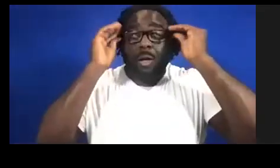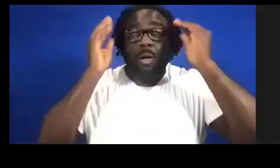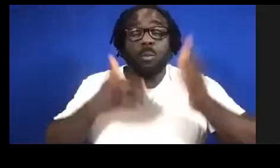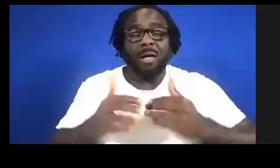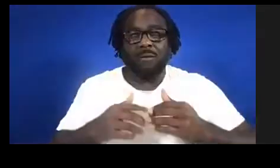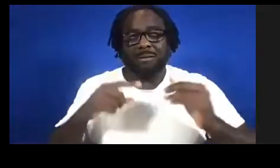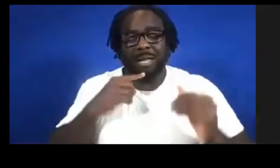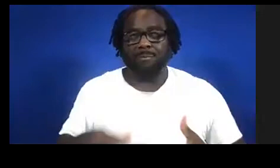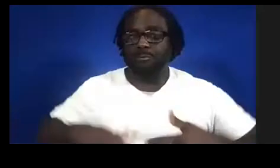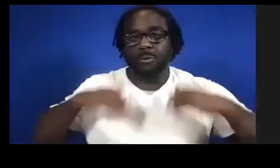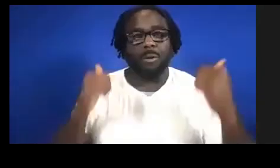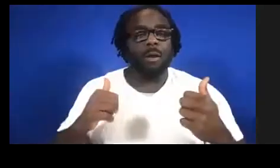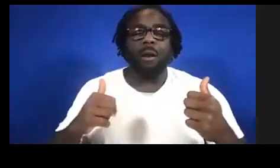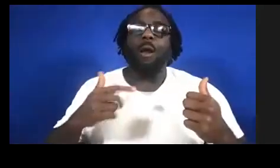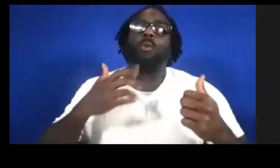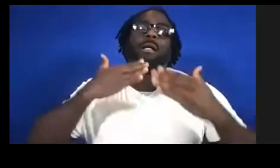rebellious.